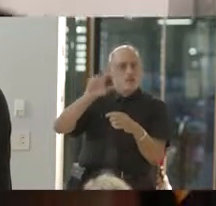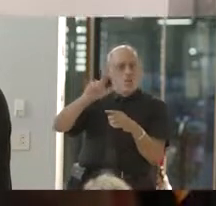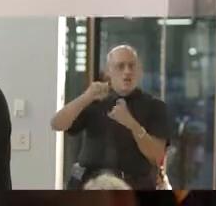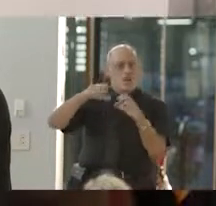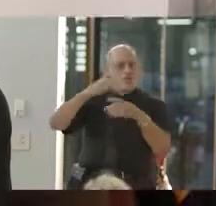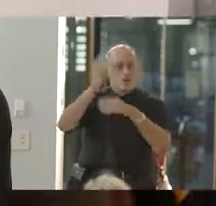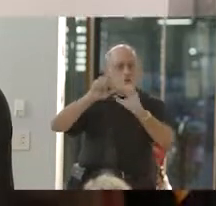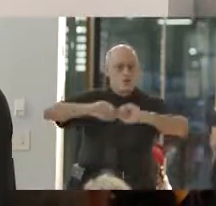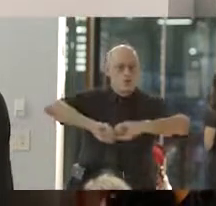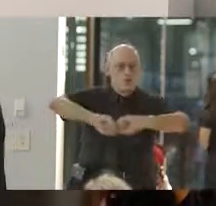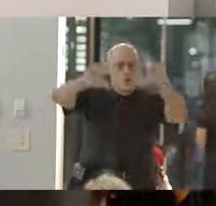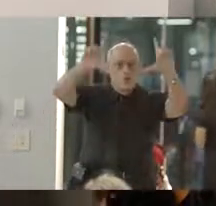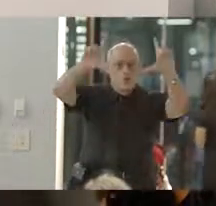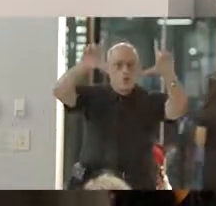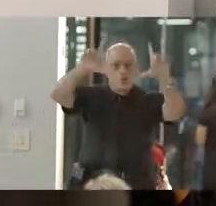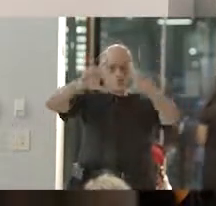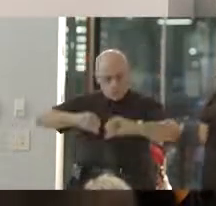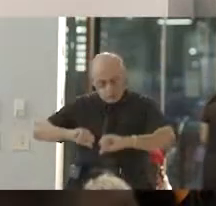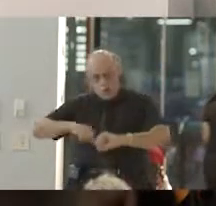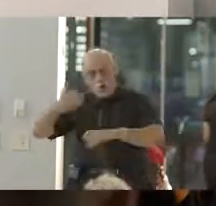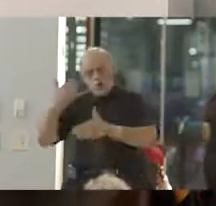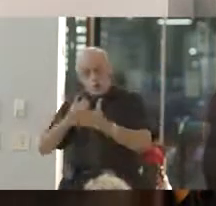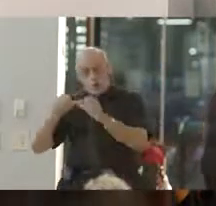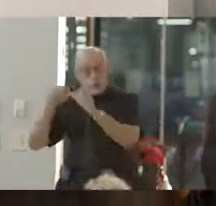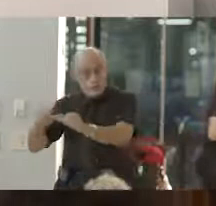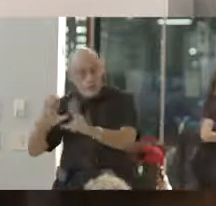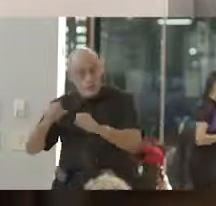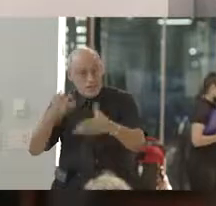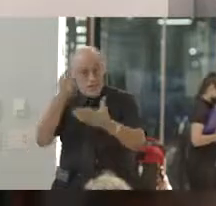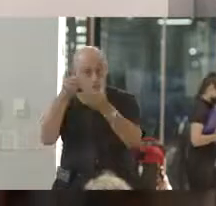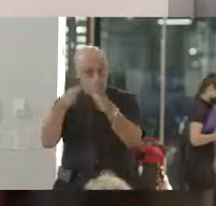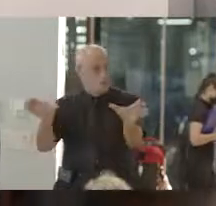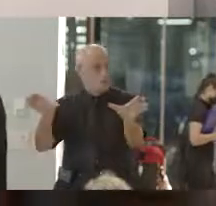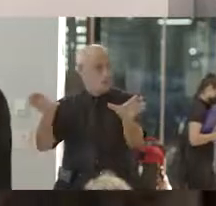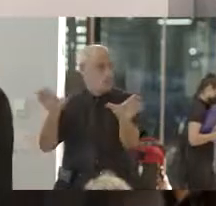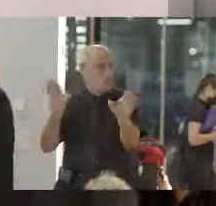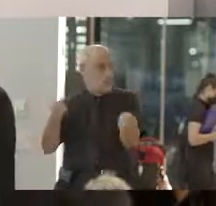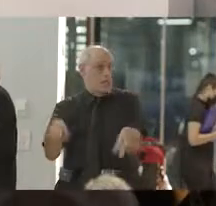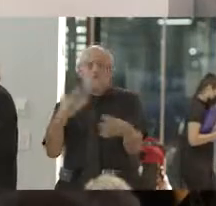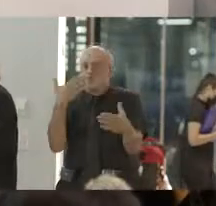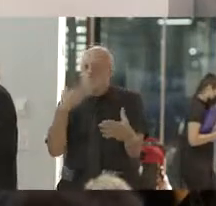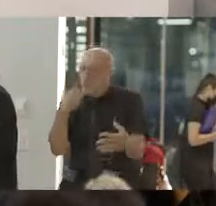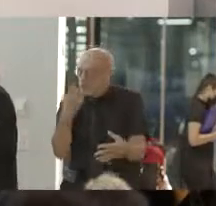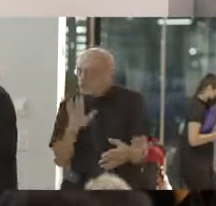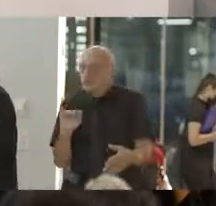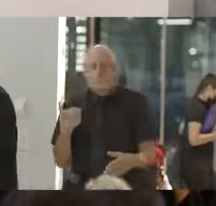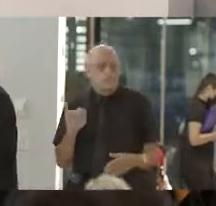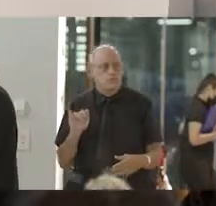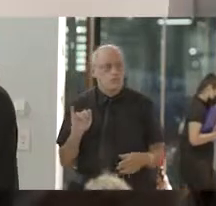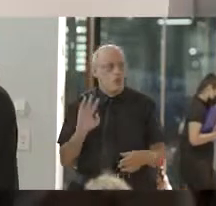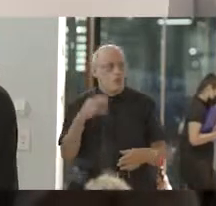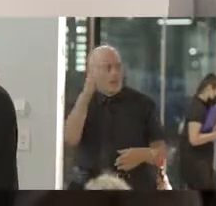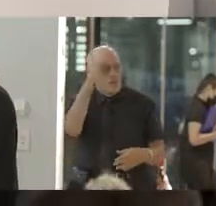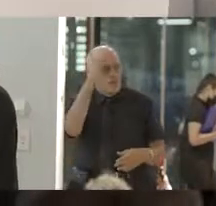partially permanent? why don't I, Peter. Yeah, that's a great question. So I think when we